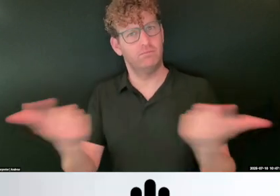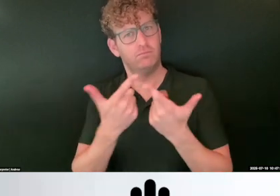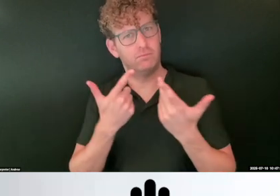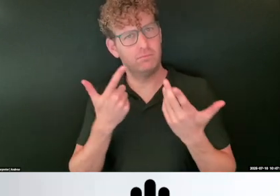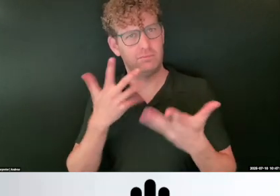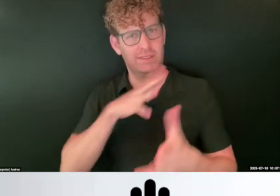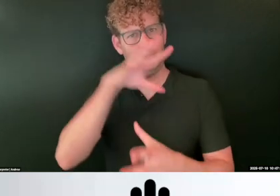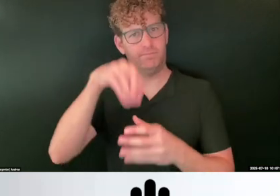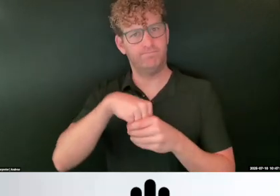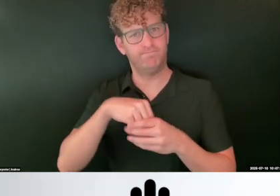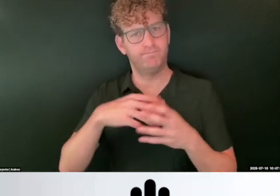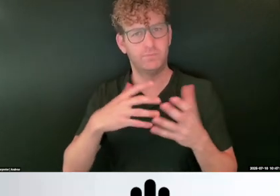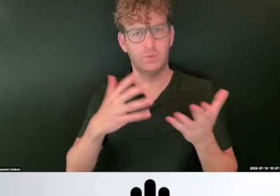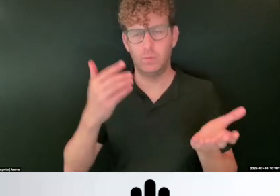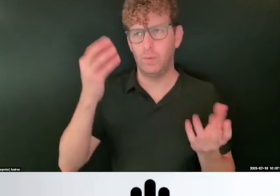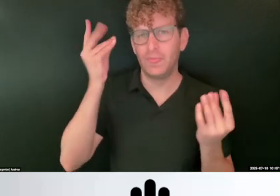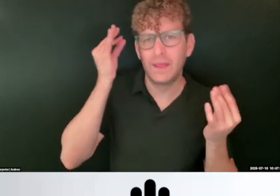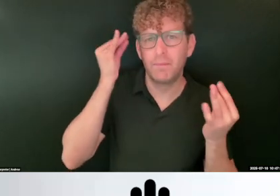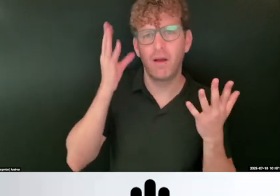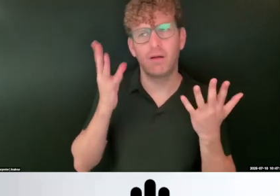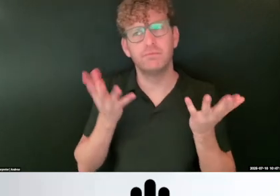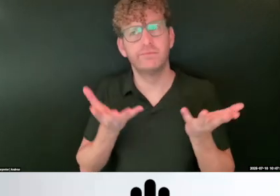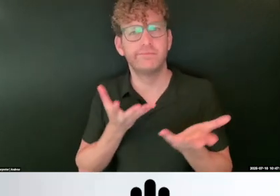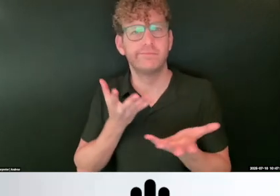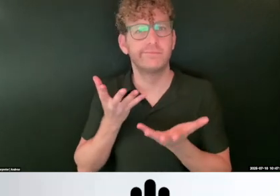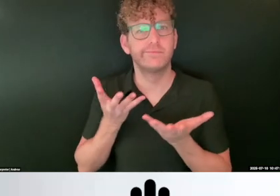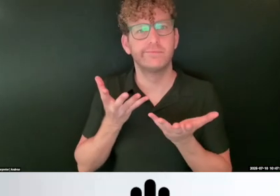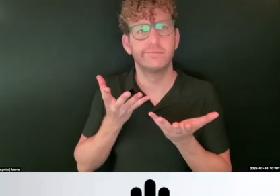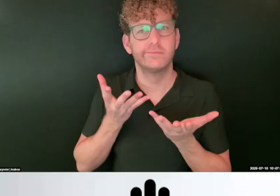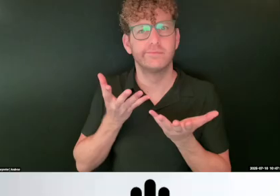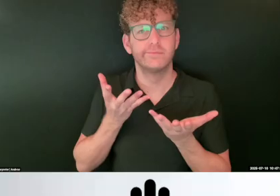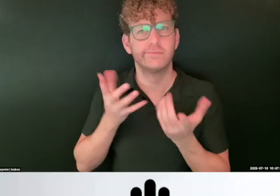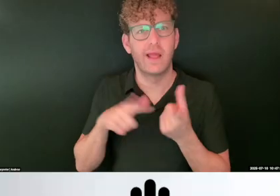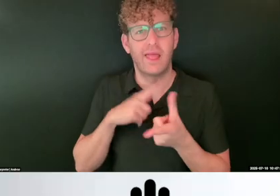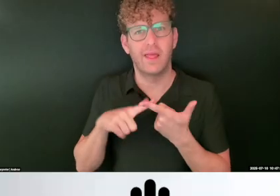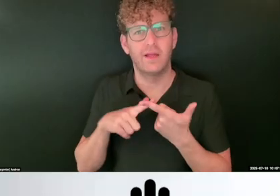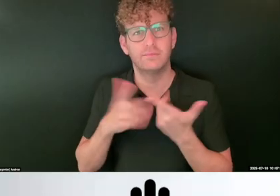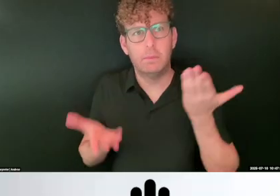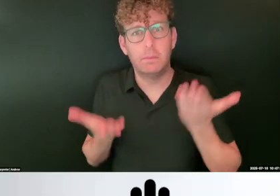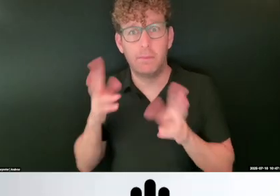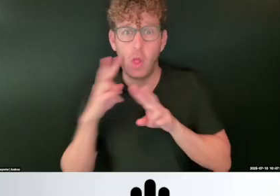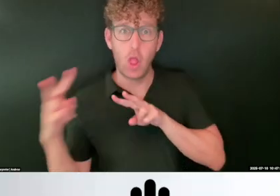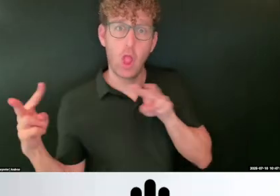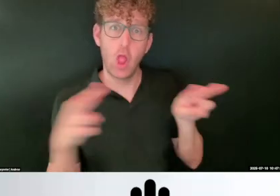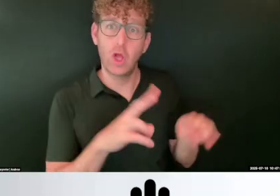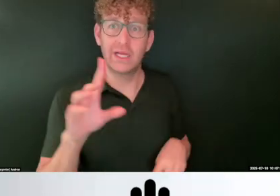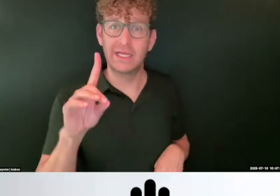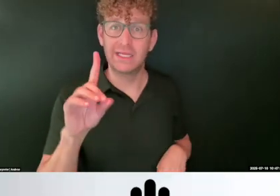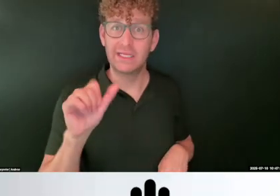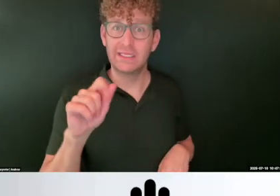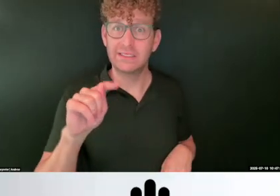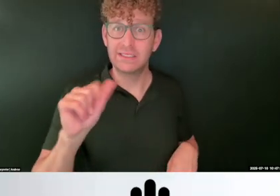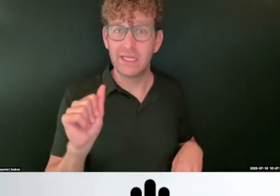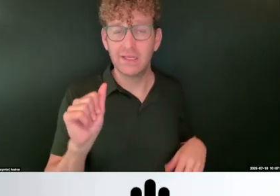then for CARB to maybe look at that data after the fact, and it might take a few months to see,